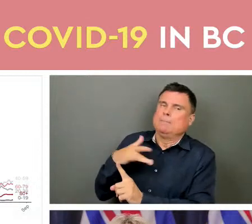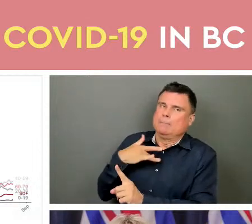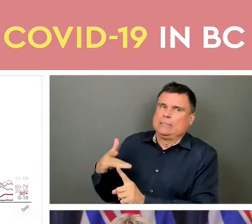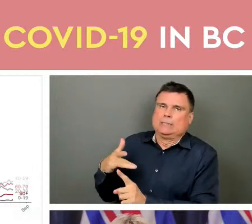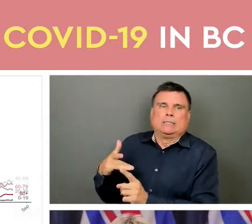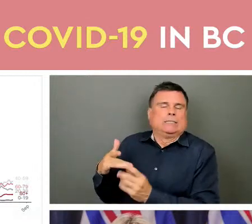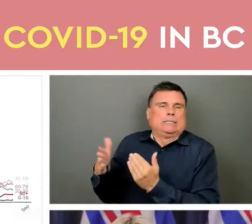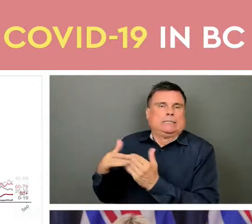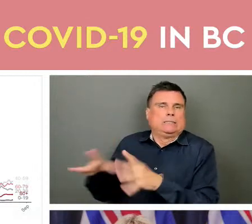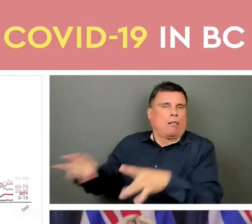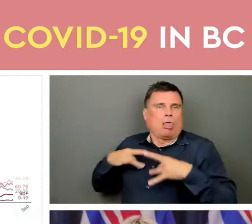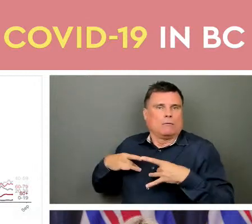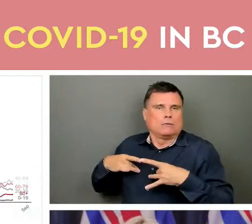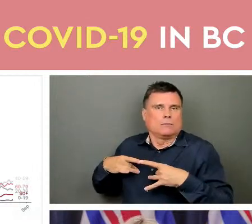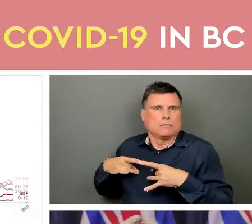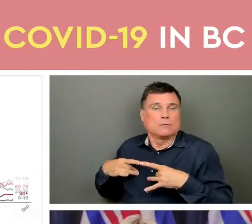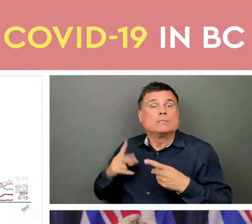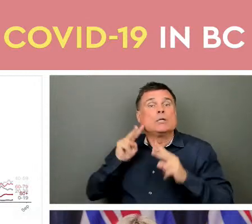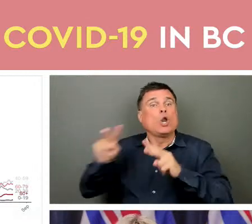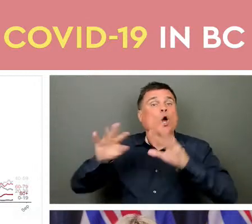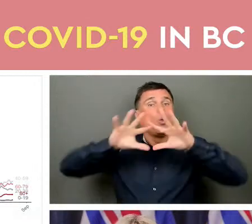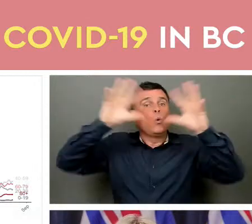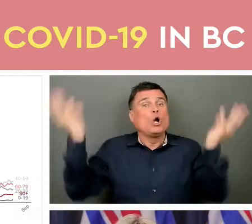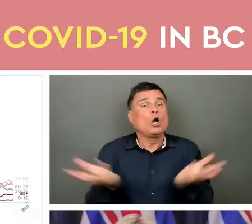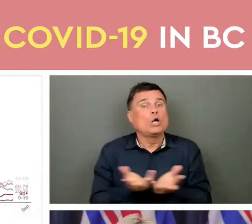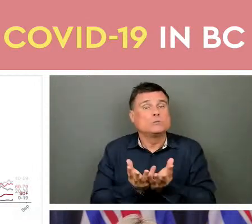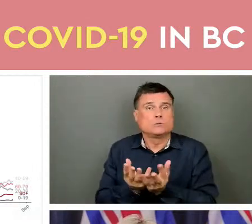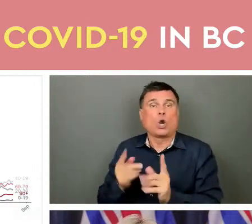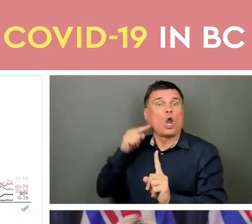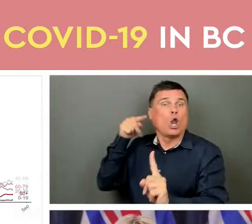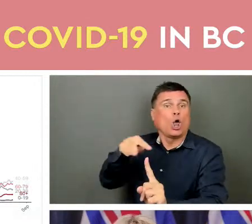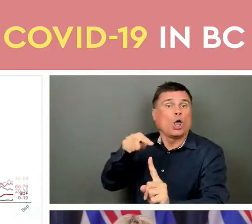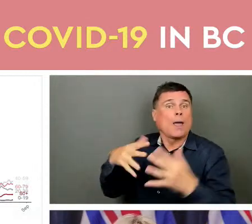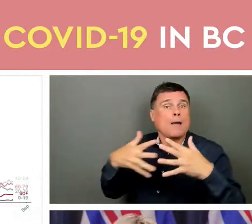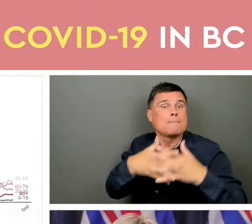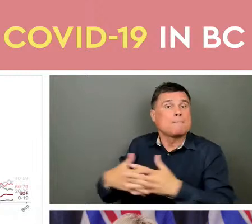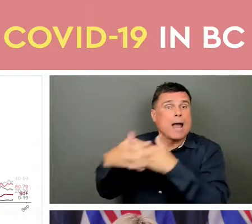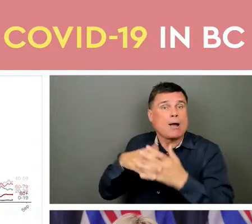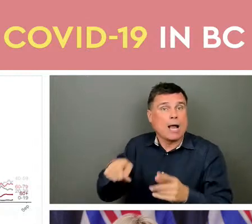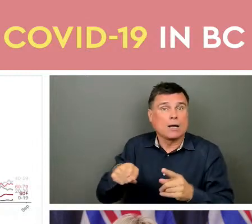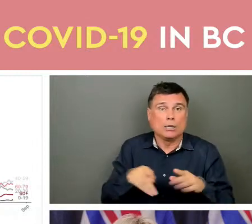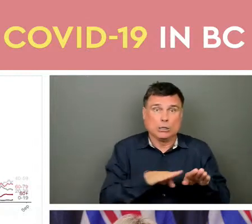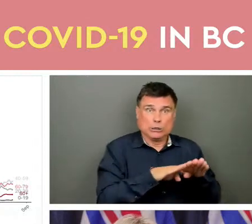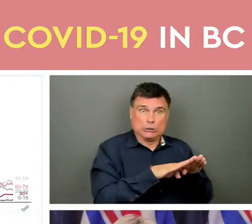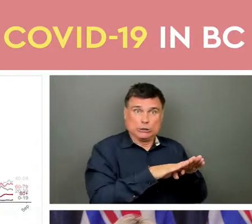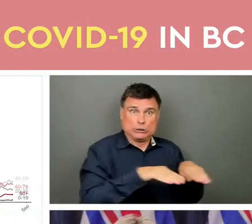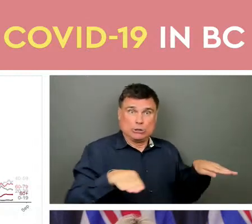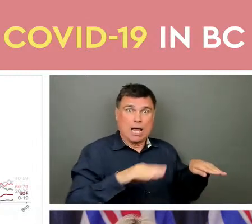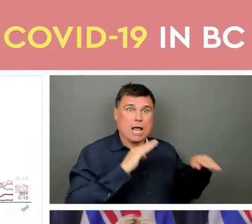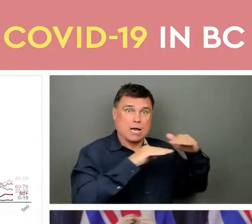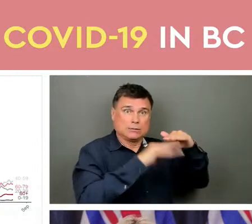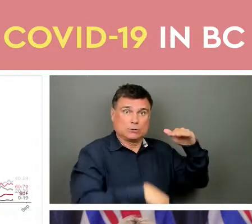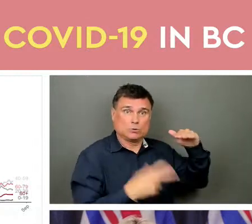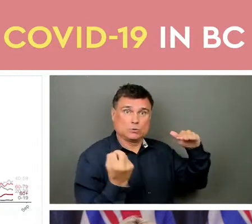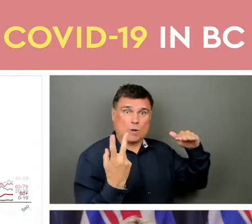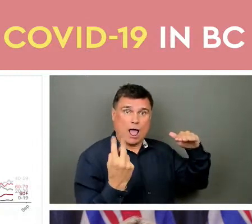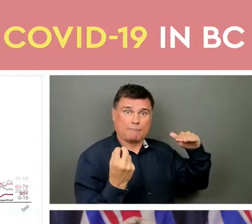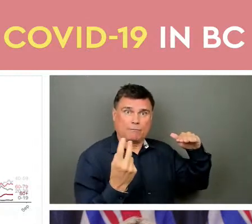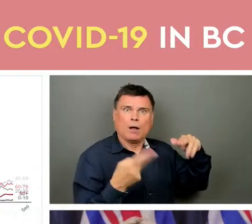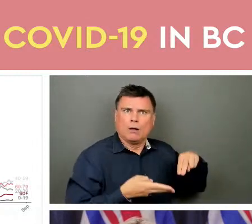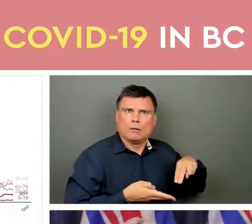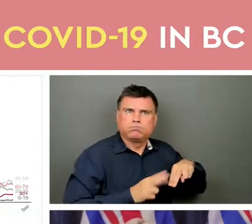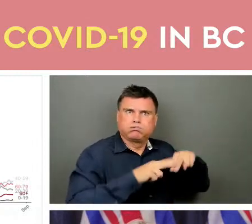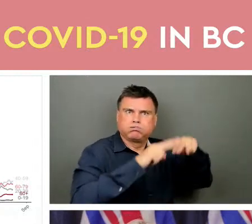a rise in cases and severe cases in children, particularly children under the age of 12. So we have